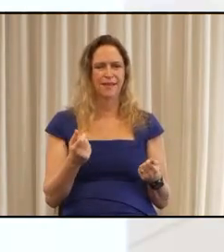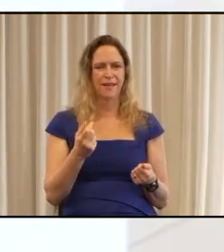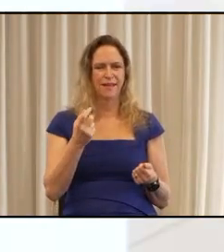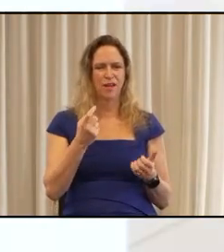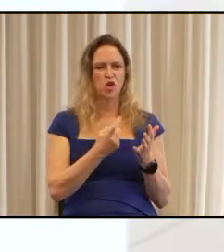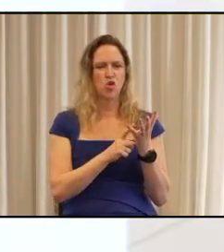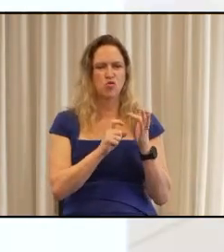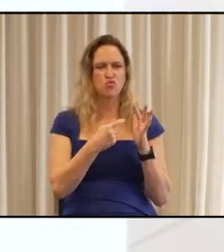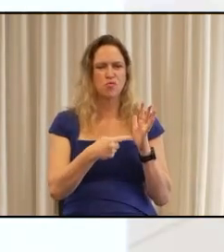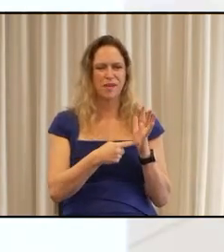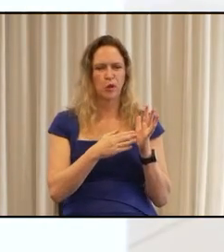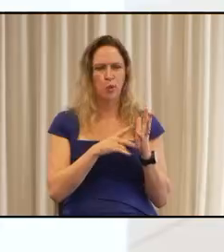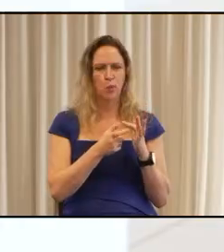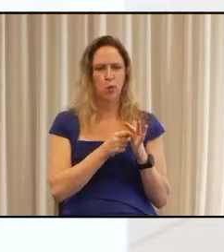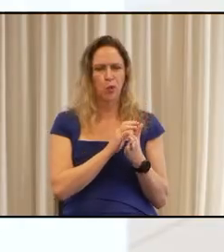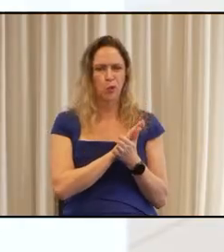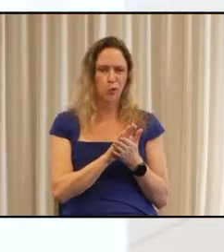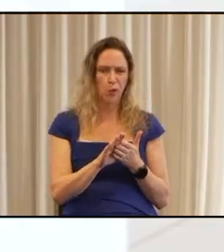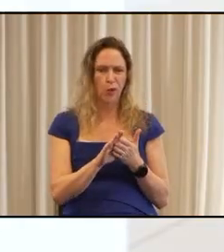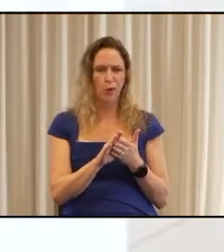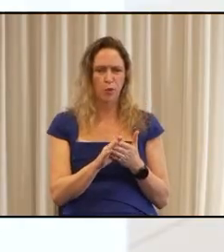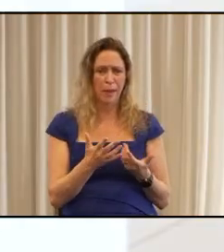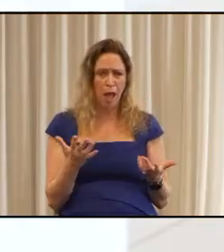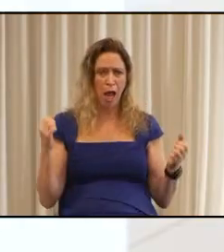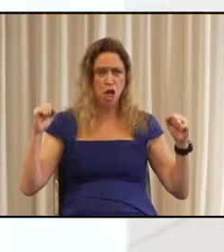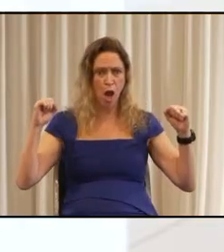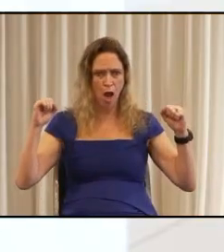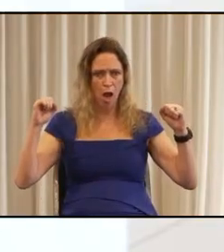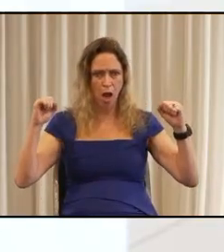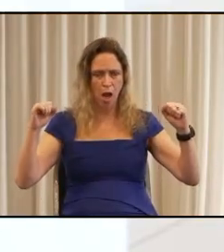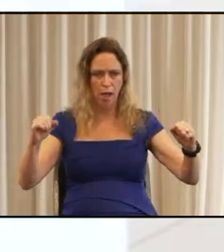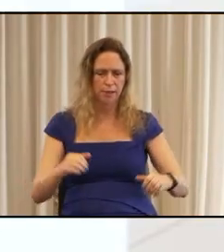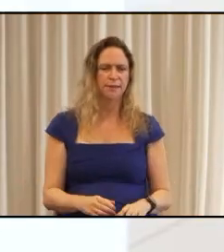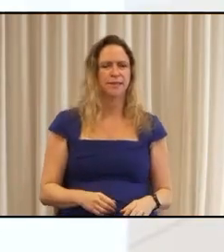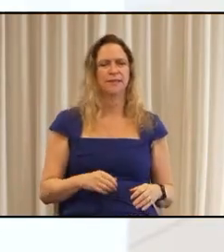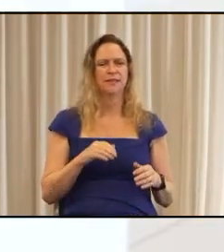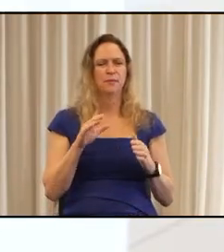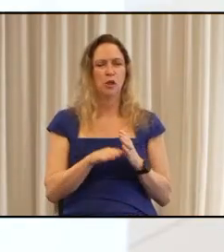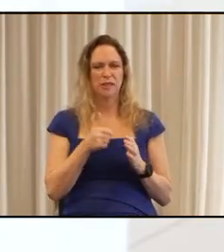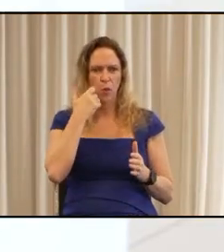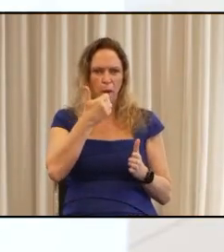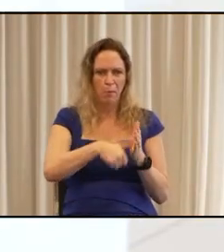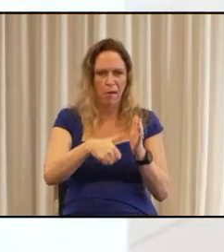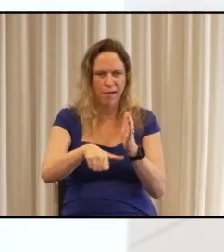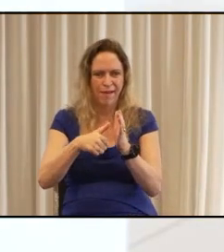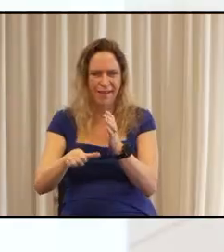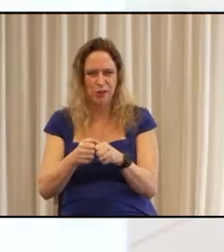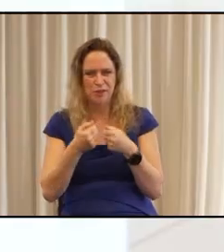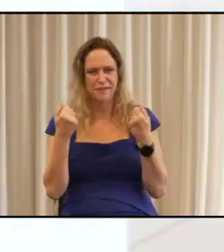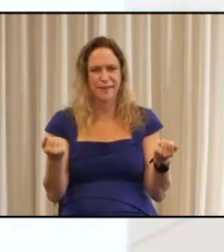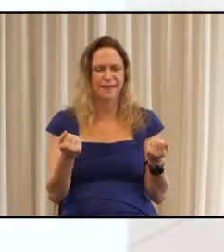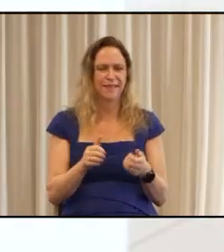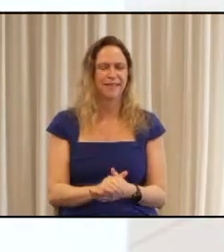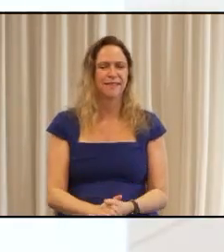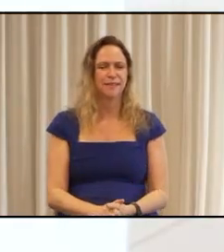other newspaper proprietors weep with happiness, because he's got to be the best customer for newspapers.